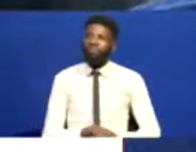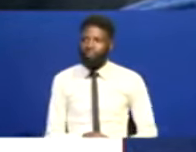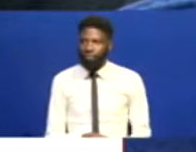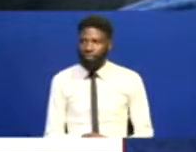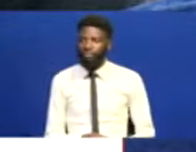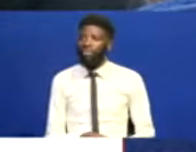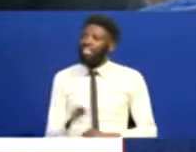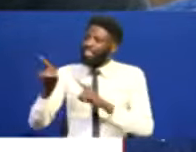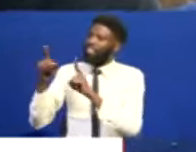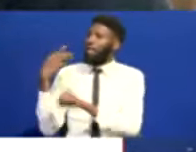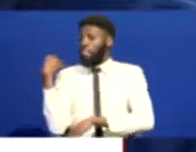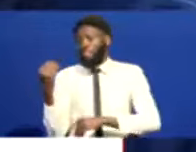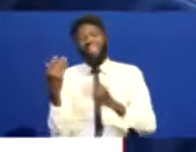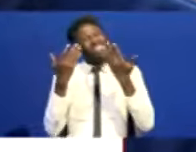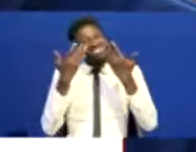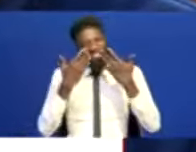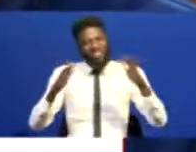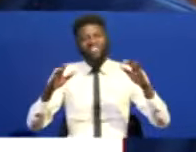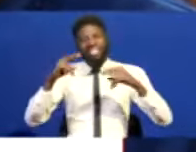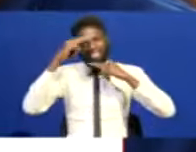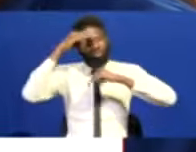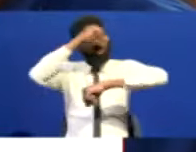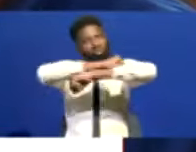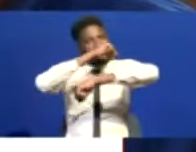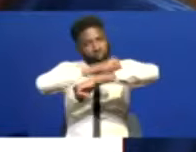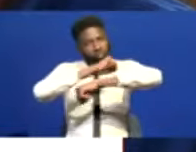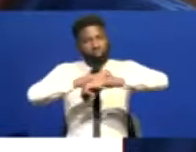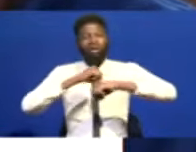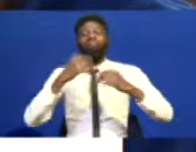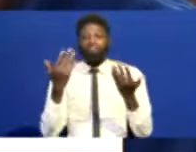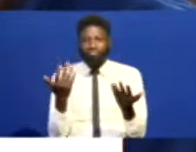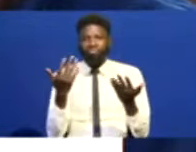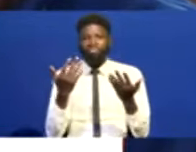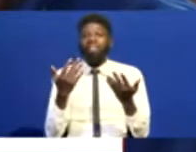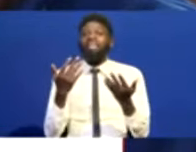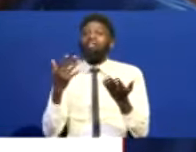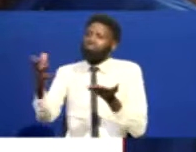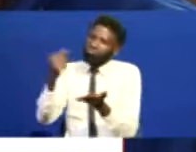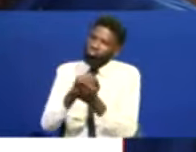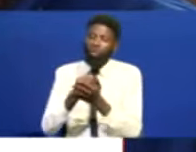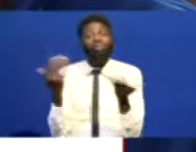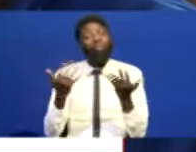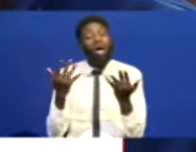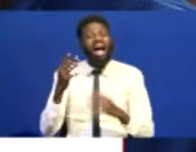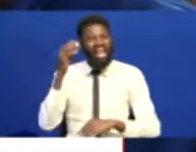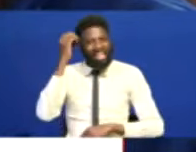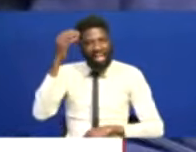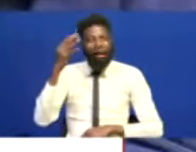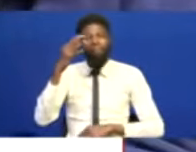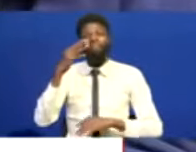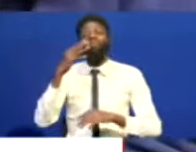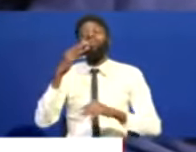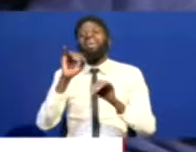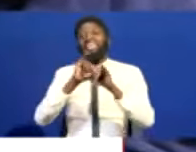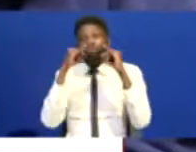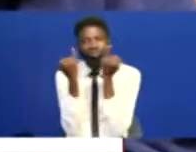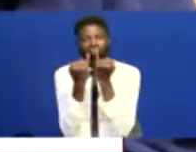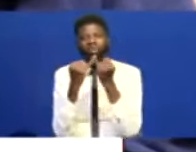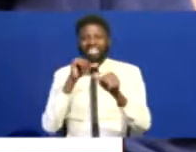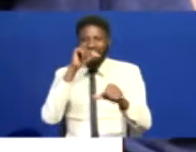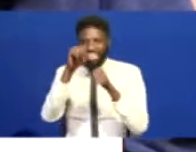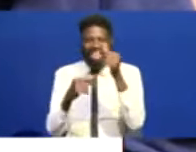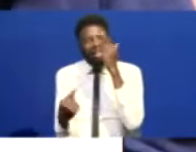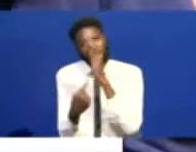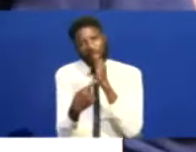She recently completed her secondary education and got a placement at Kiambu Institute of Science and Technology, where